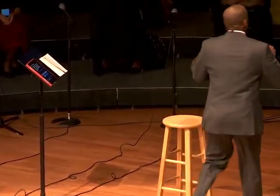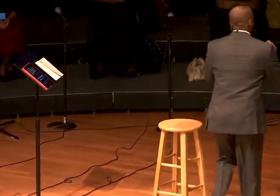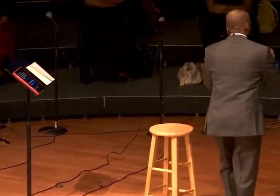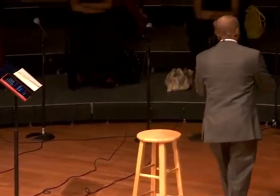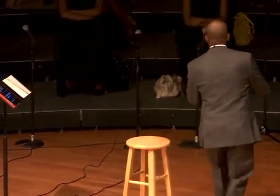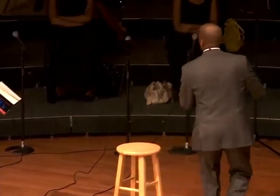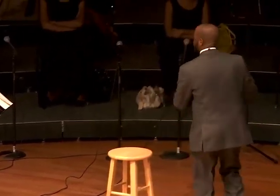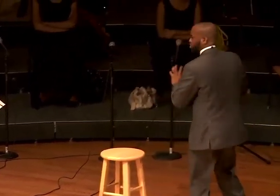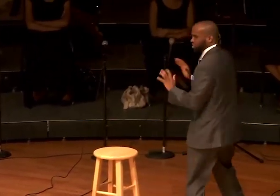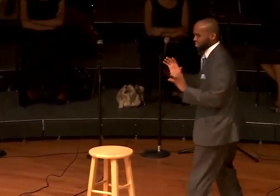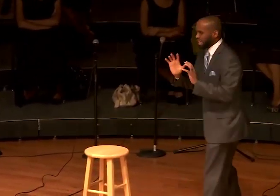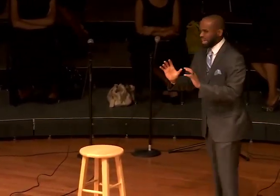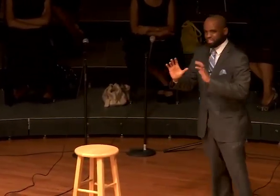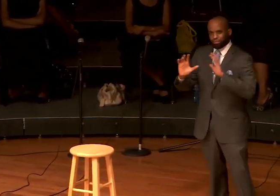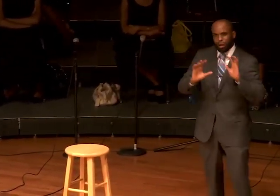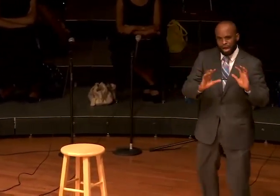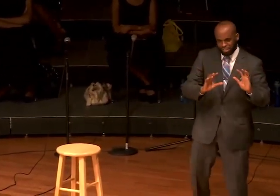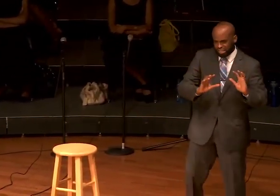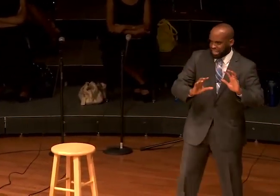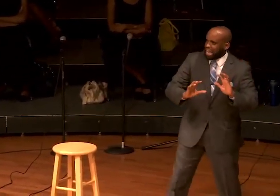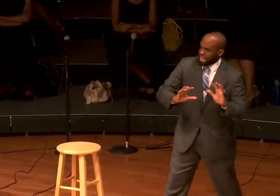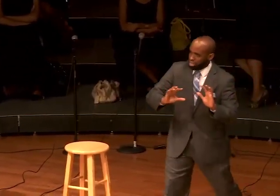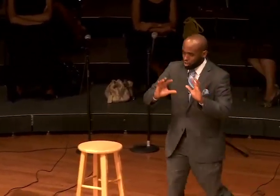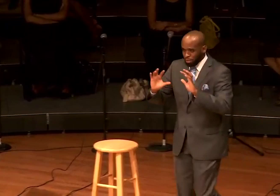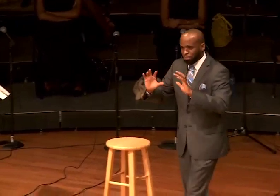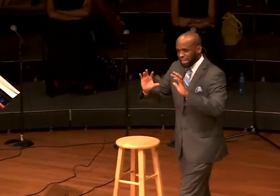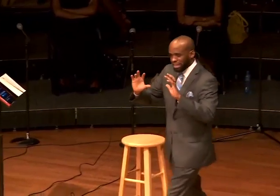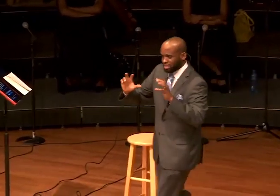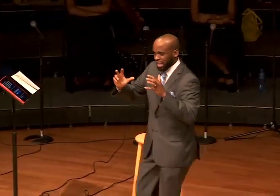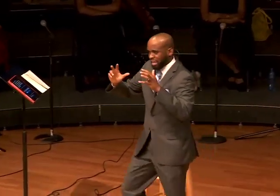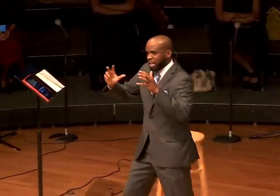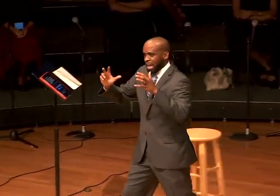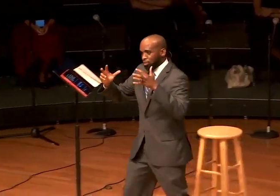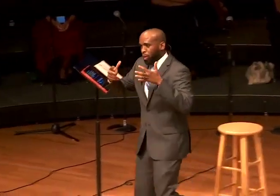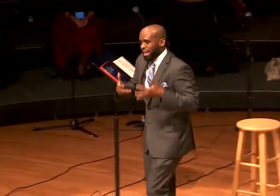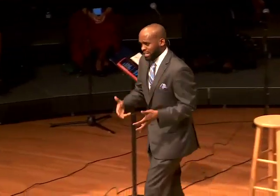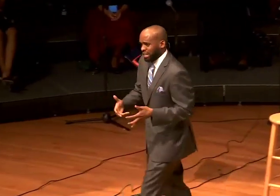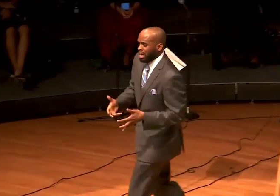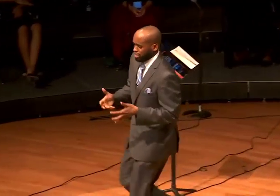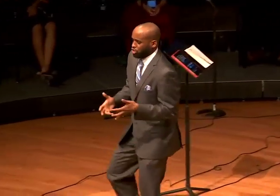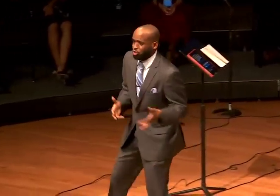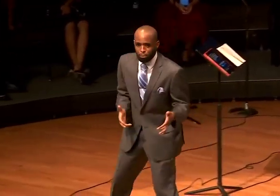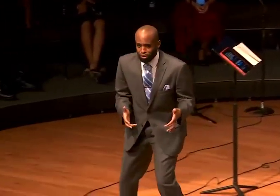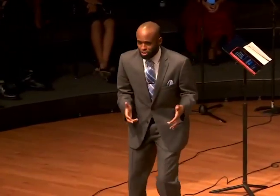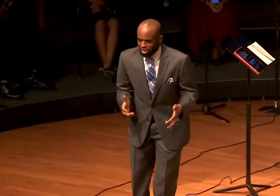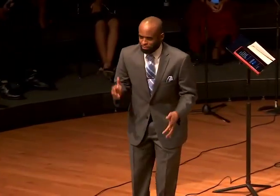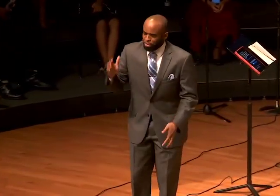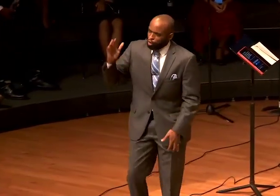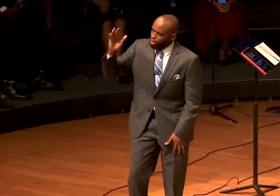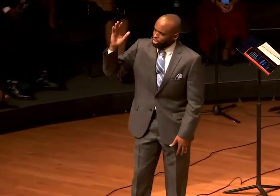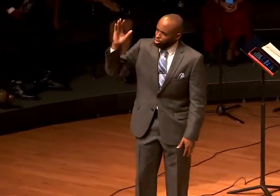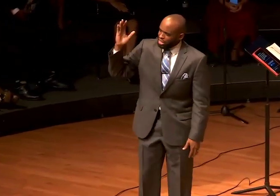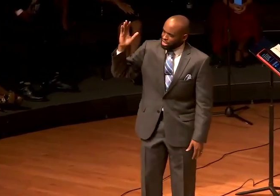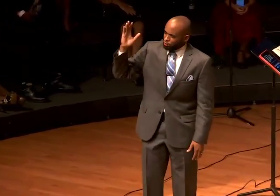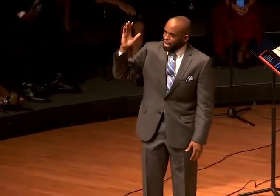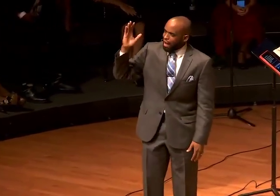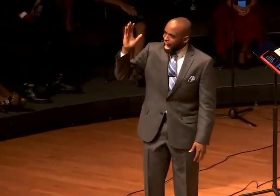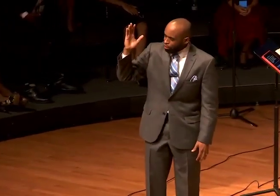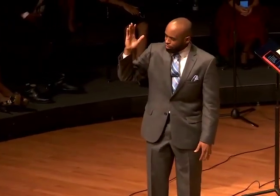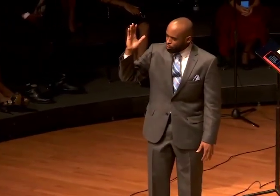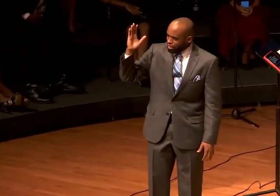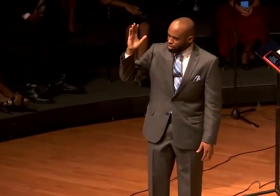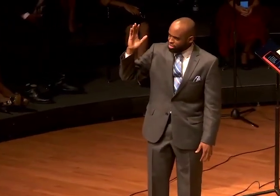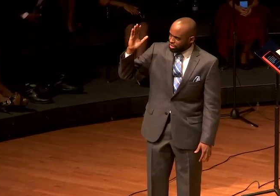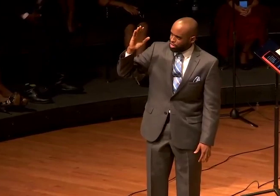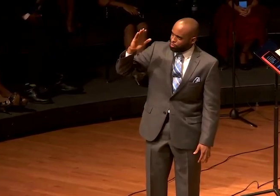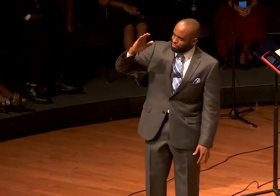again. Most likely based on the science of gravity and human beings and weight distribution, when Eutychus fell